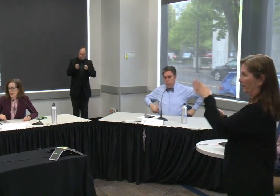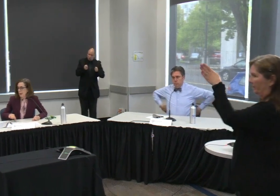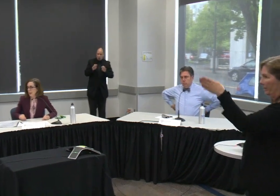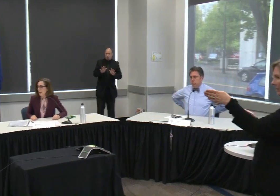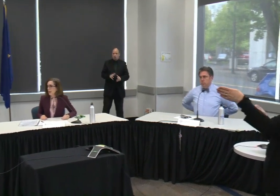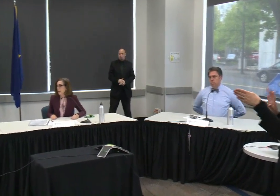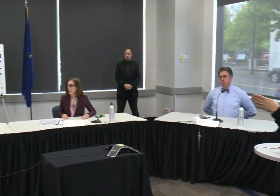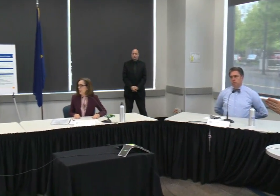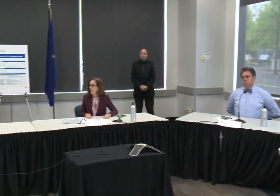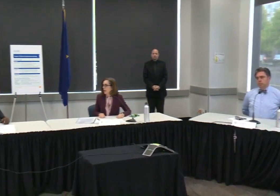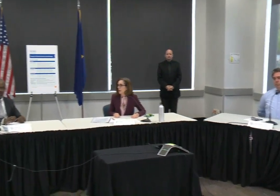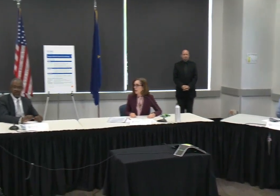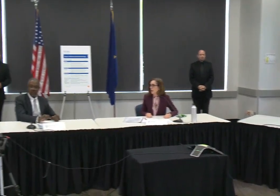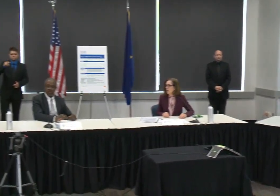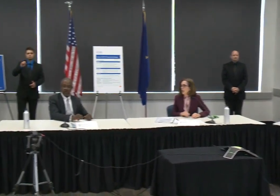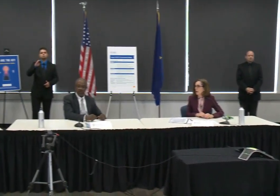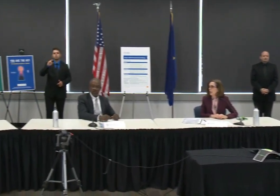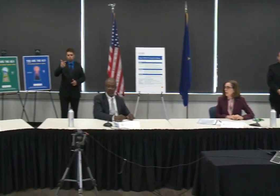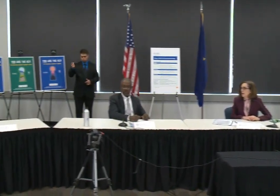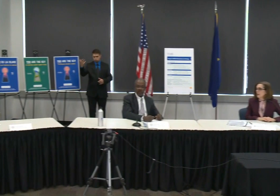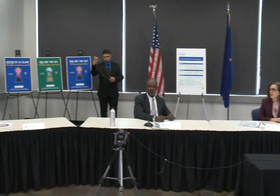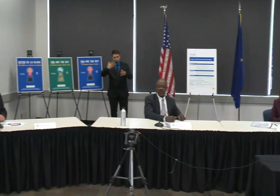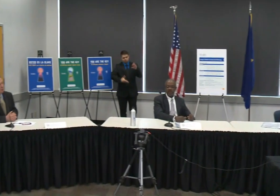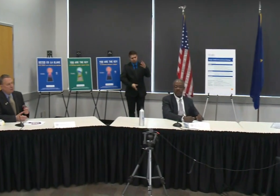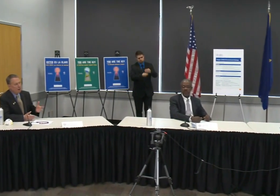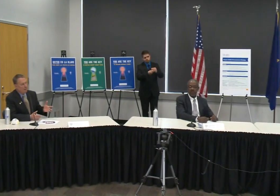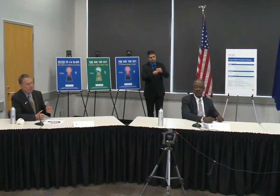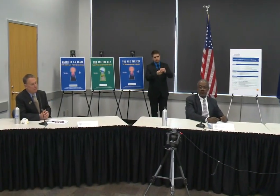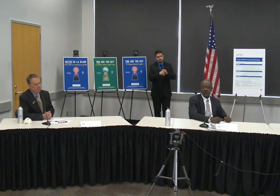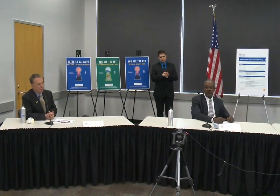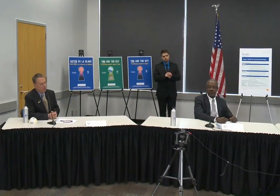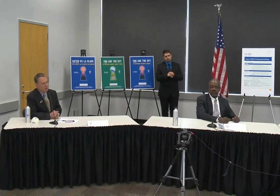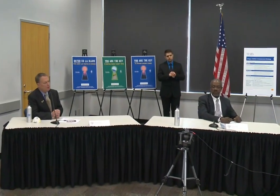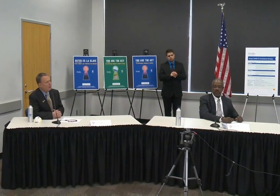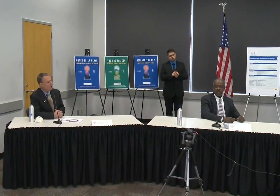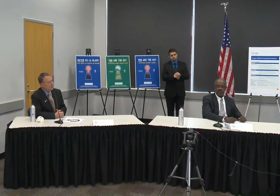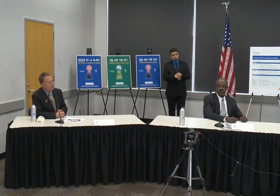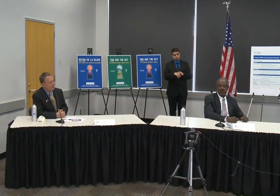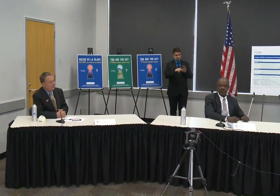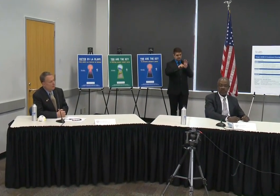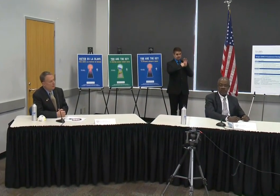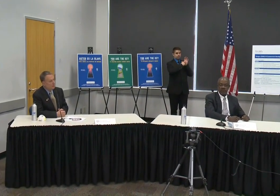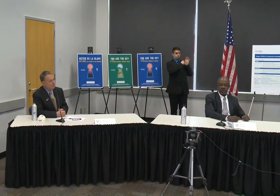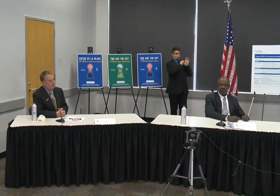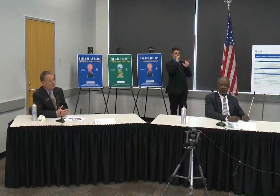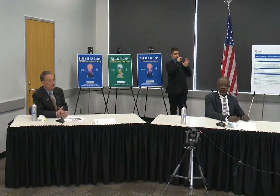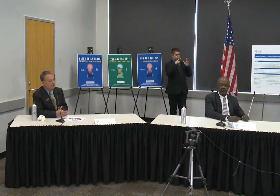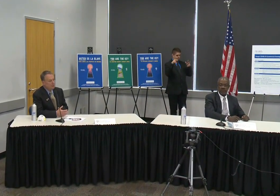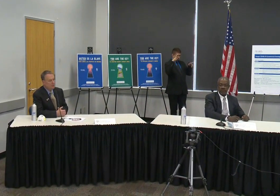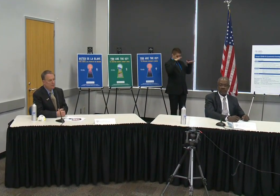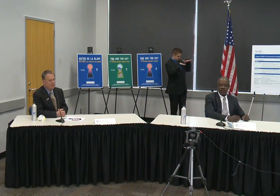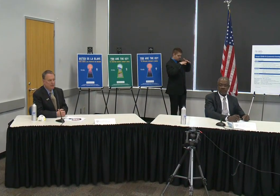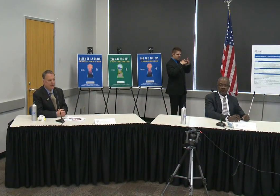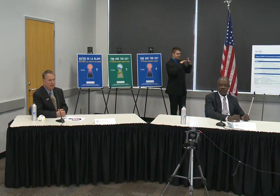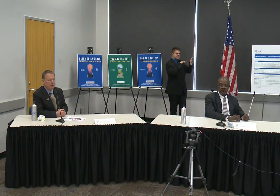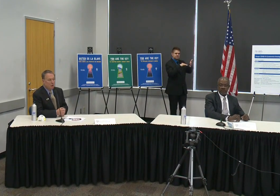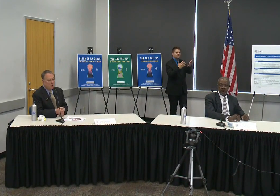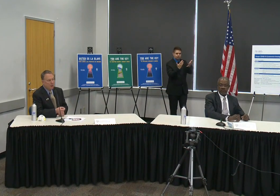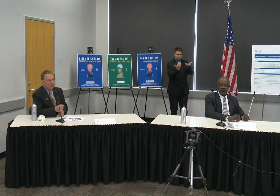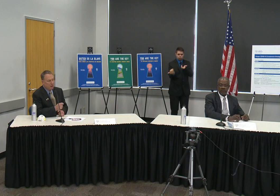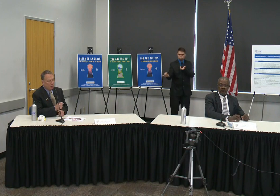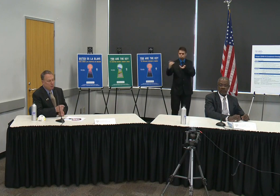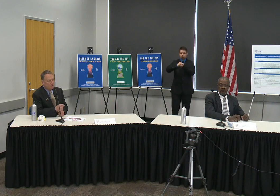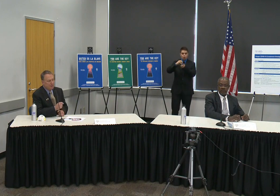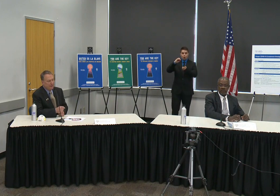just like to add the key to oregon study is important complement to what oha is collecting in terms of their contact tracing in that